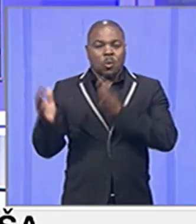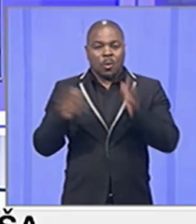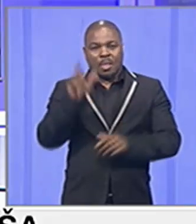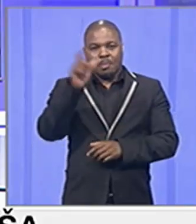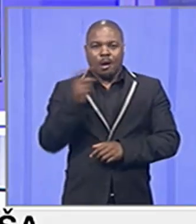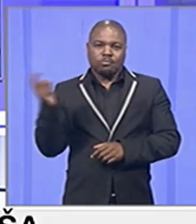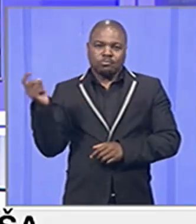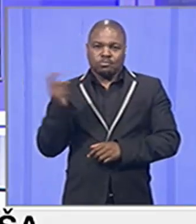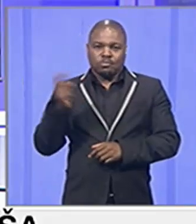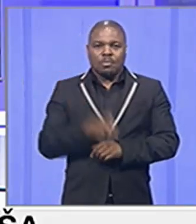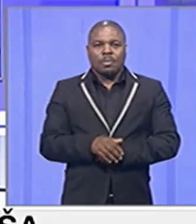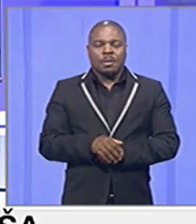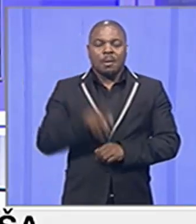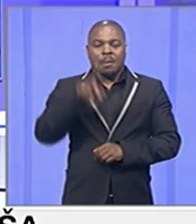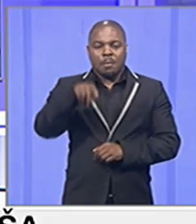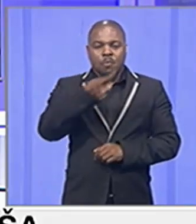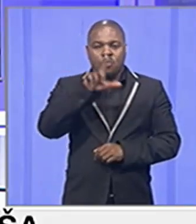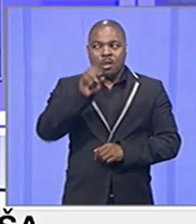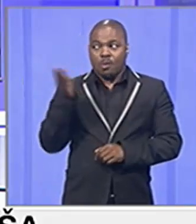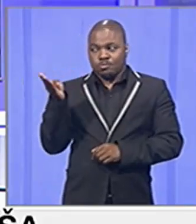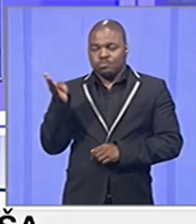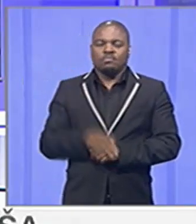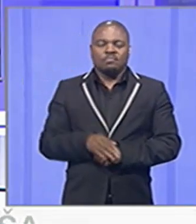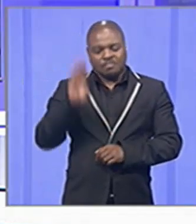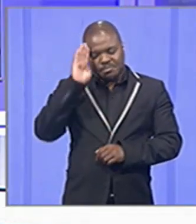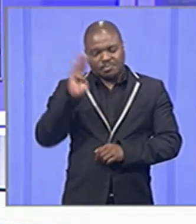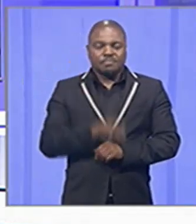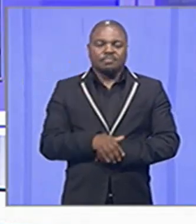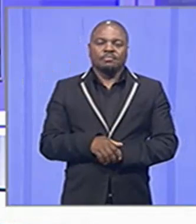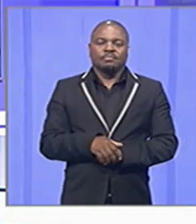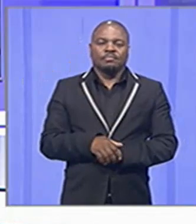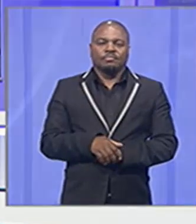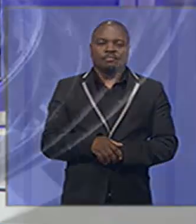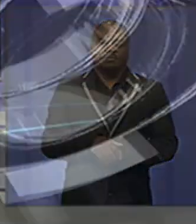maemo a boso. Pule Ragwati ke yo Thobela.